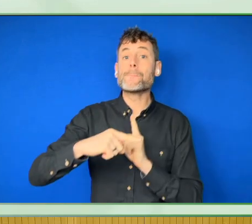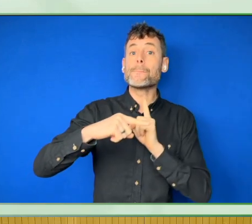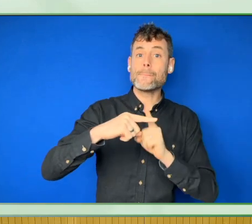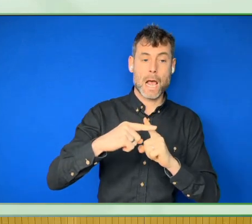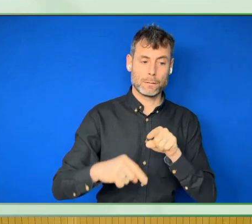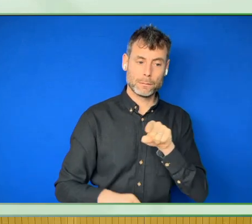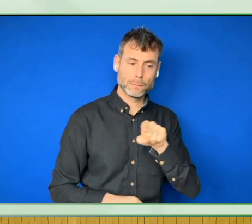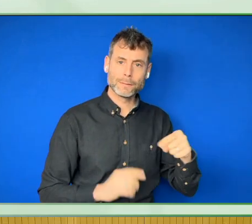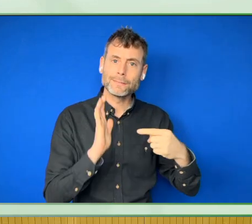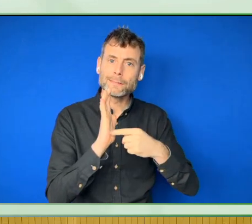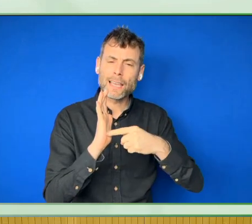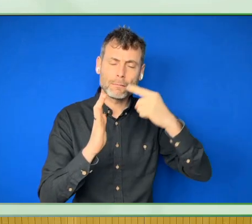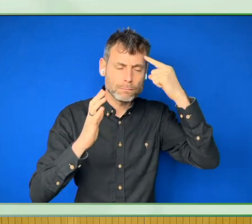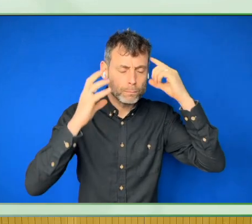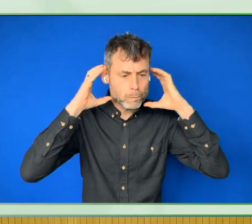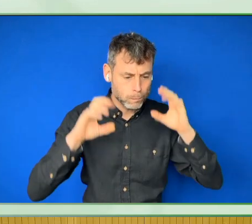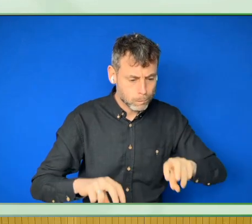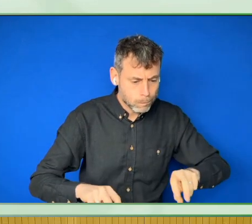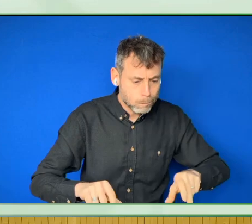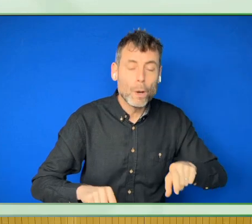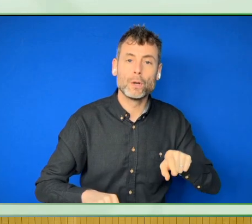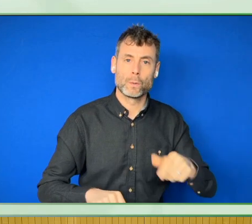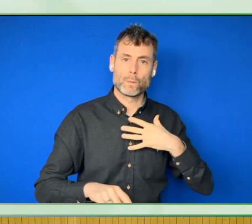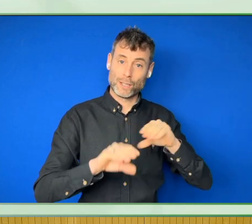partnerships, and to increase our beneficiaries.